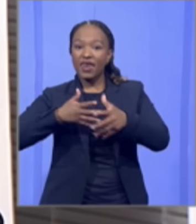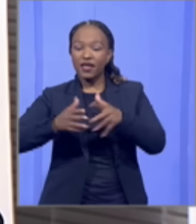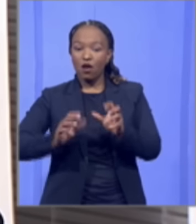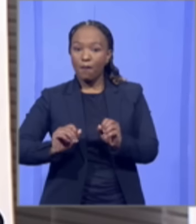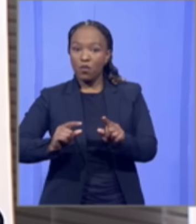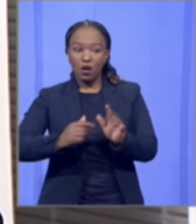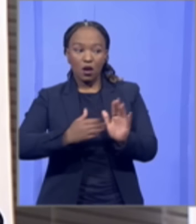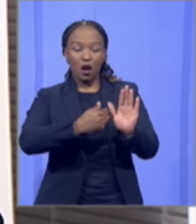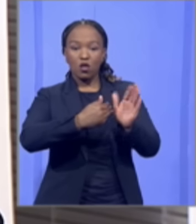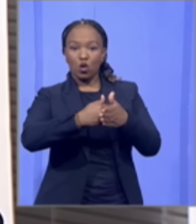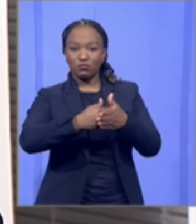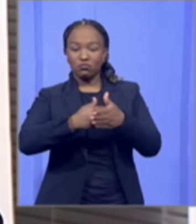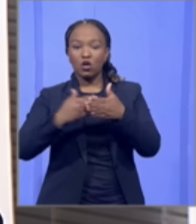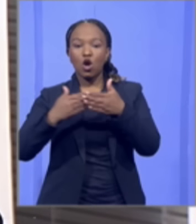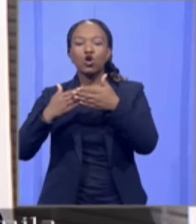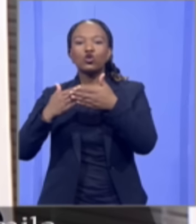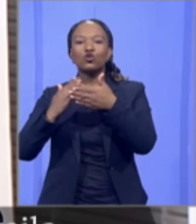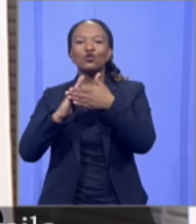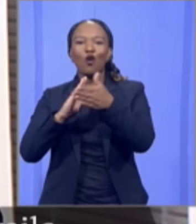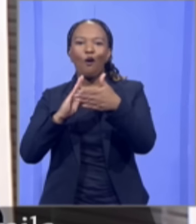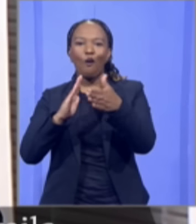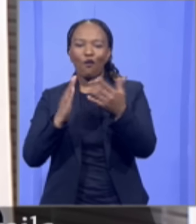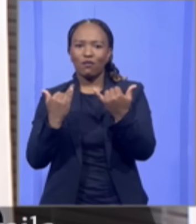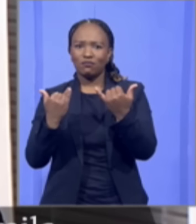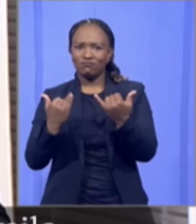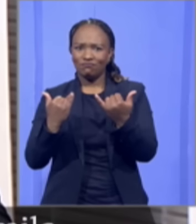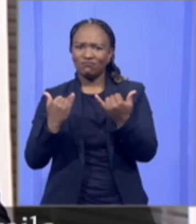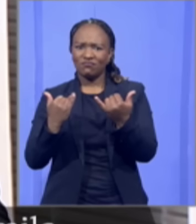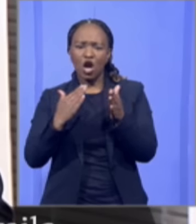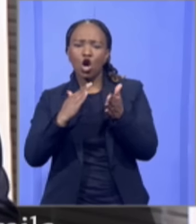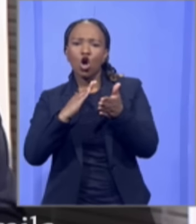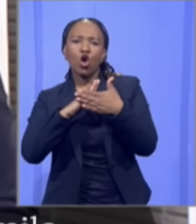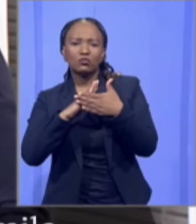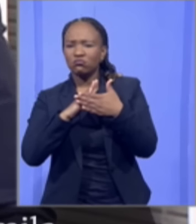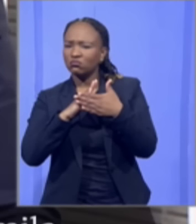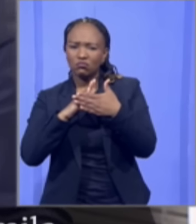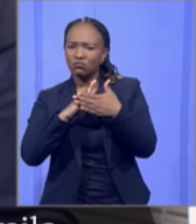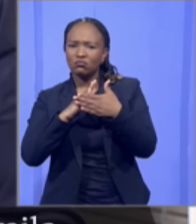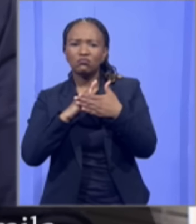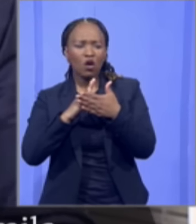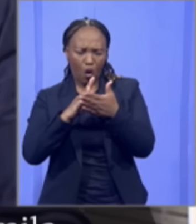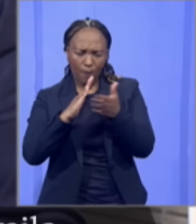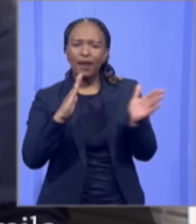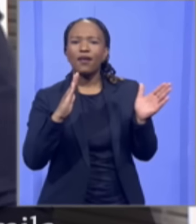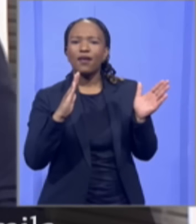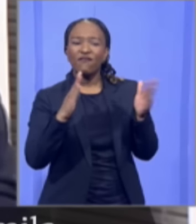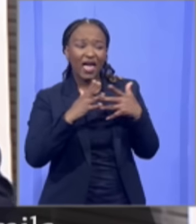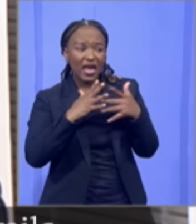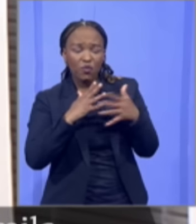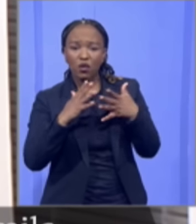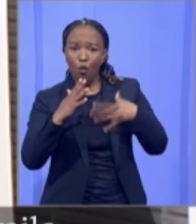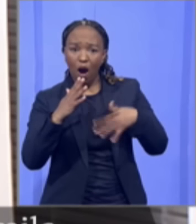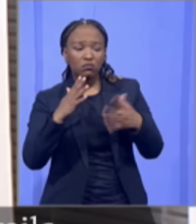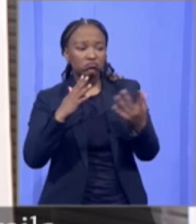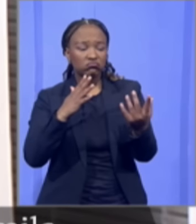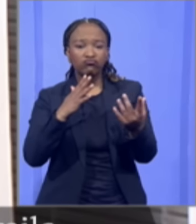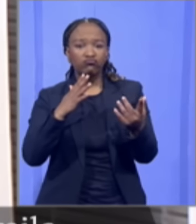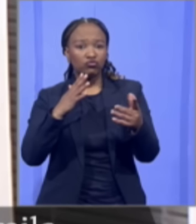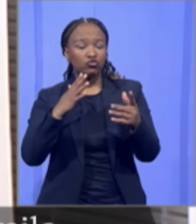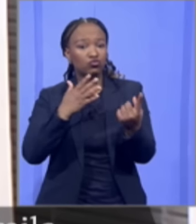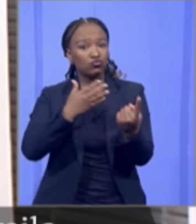door will be permanently opened, and those that want to join government of provincial unity will be